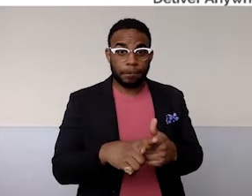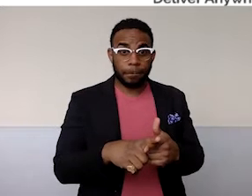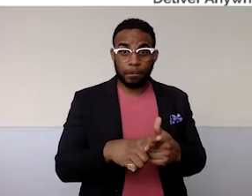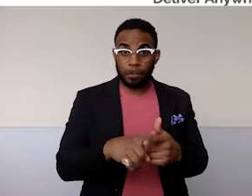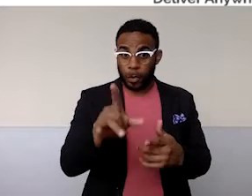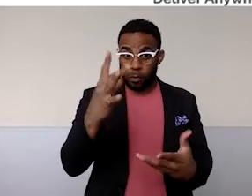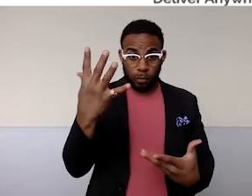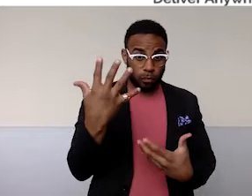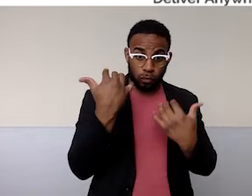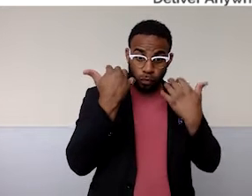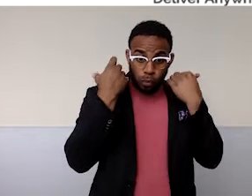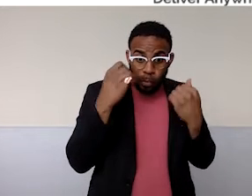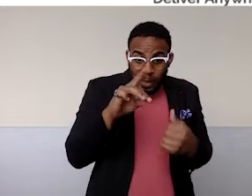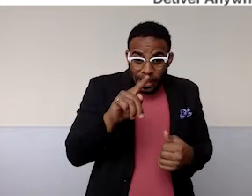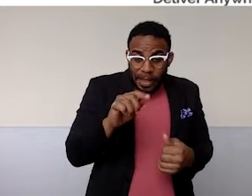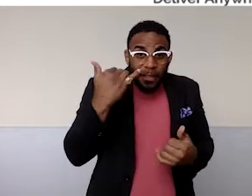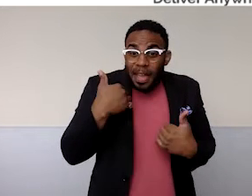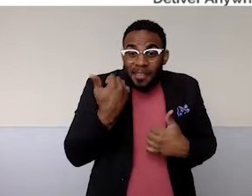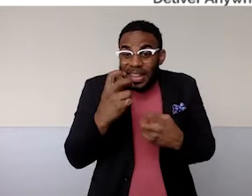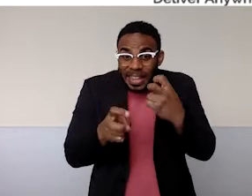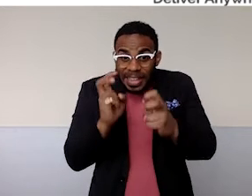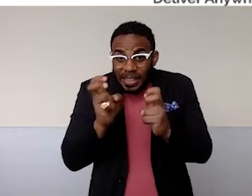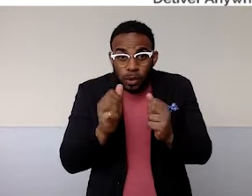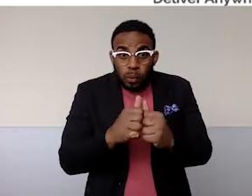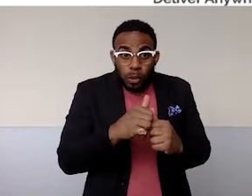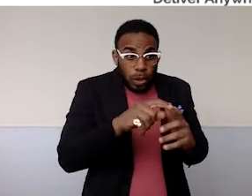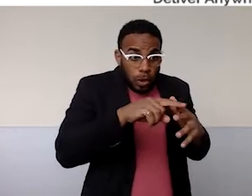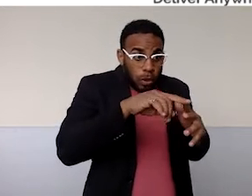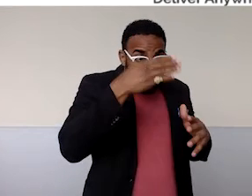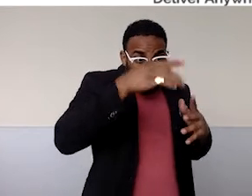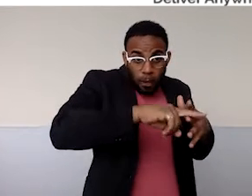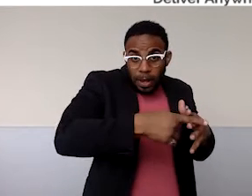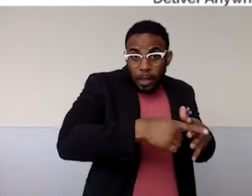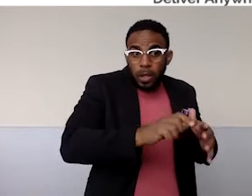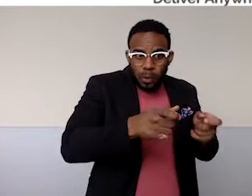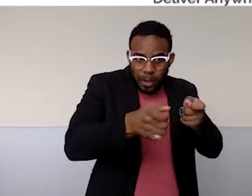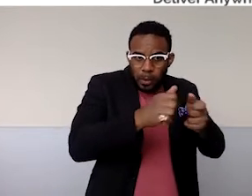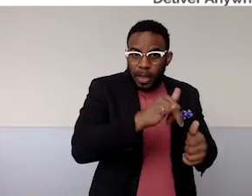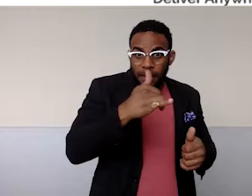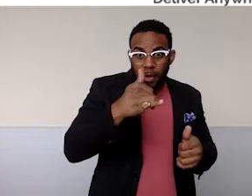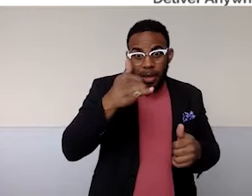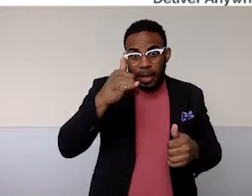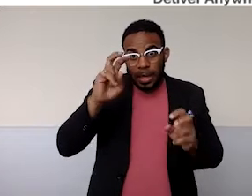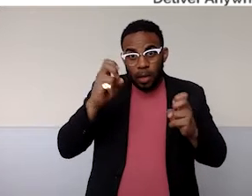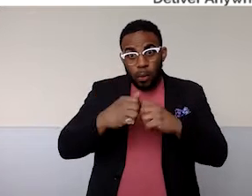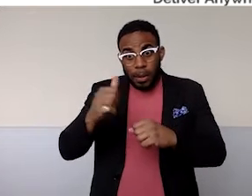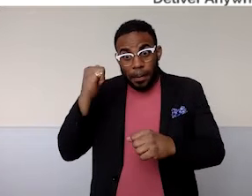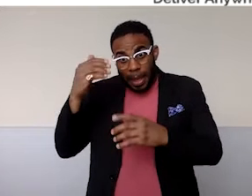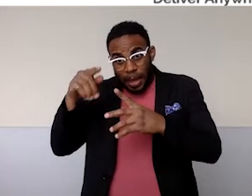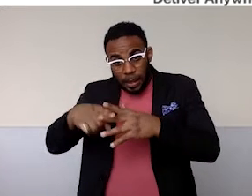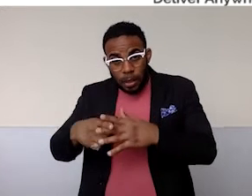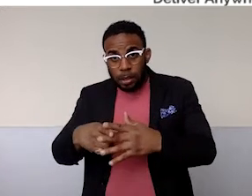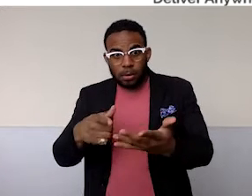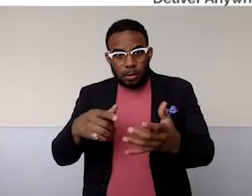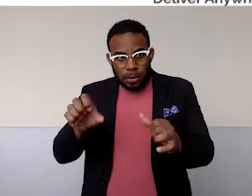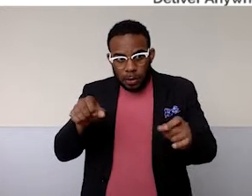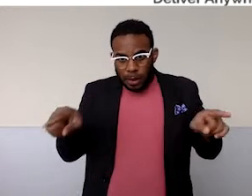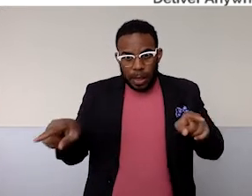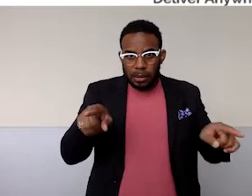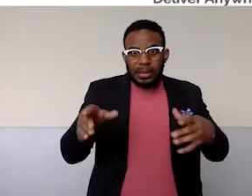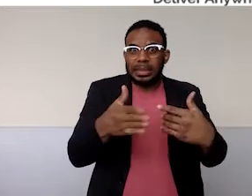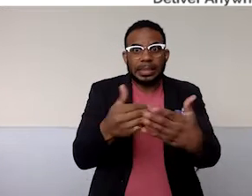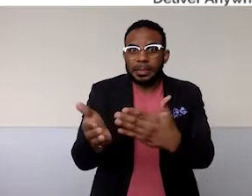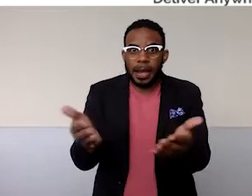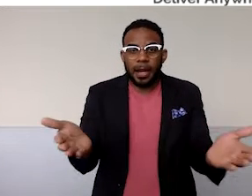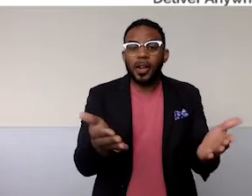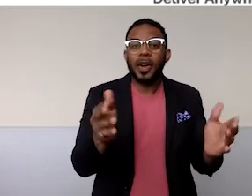data. And so if you have issues with the front end, you deal with the front end. If you have issues with the backend, you go to the Headless CMS and deal with the backend.